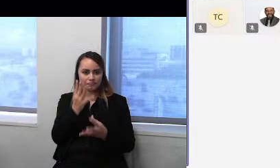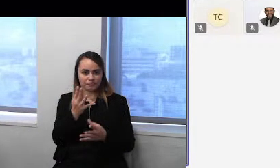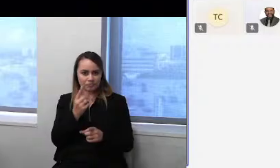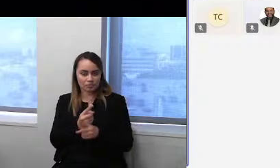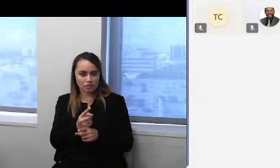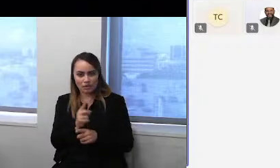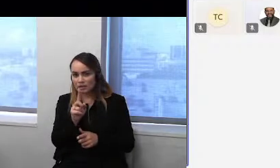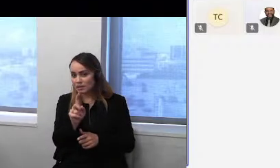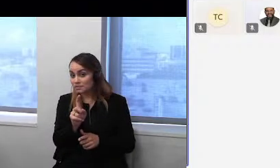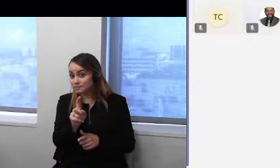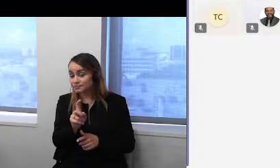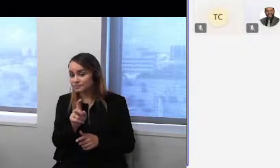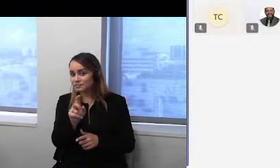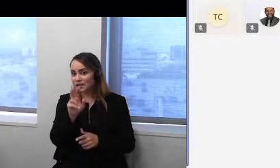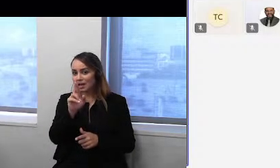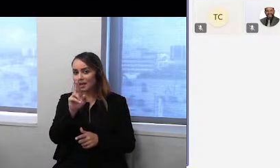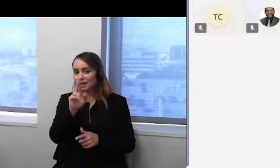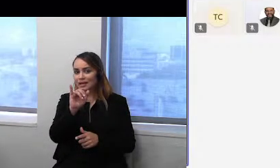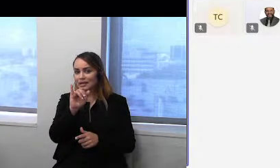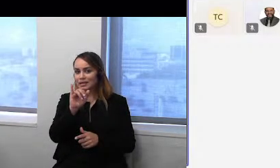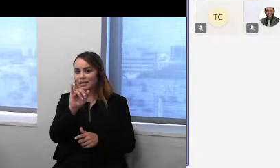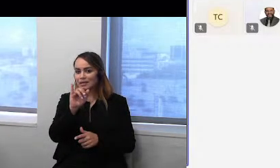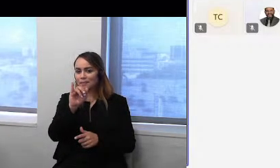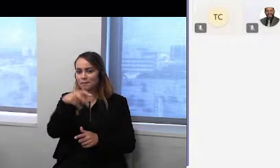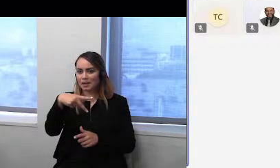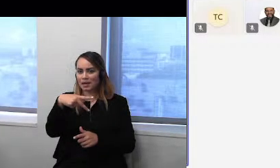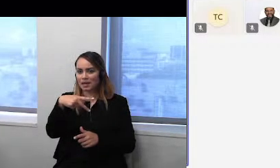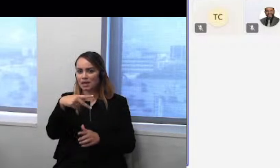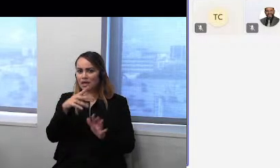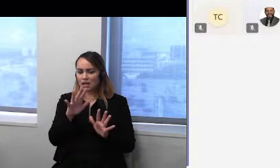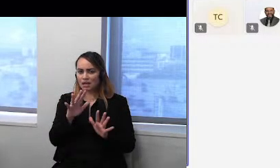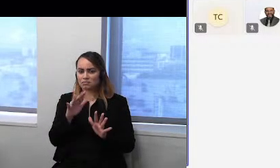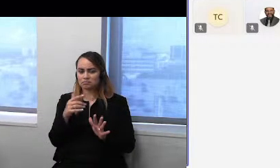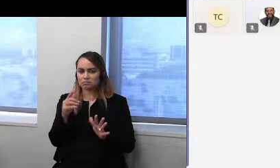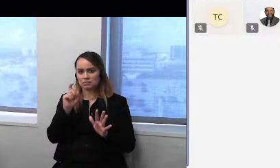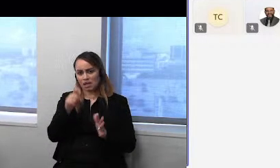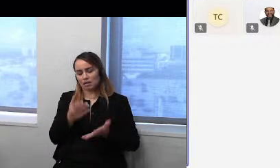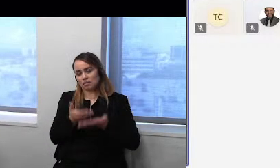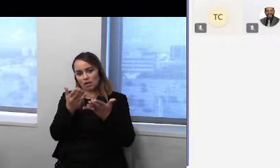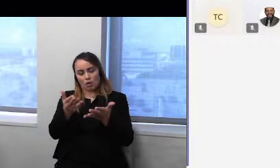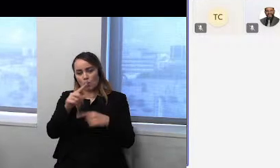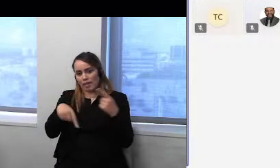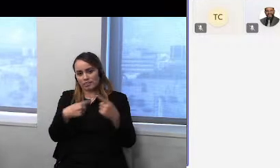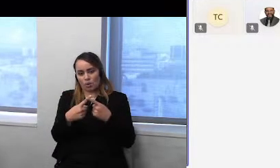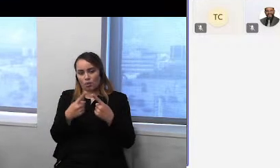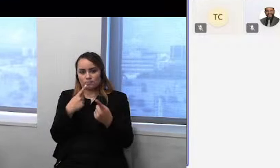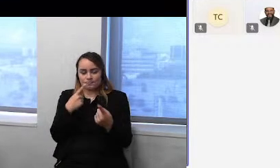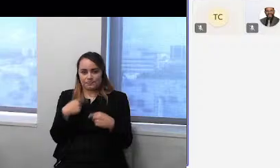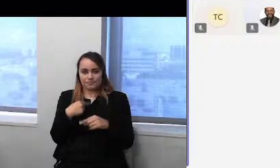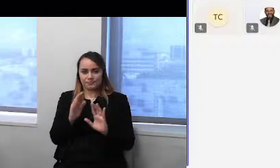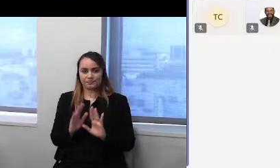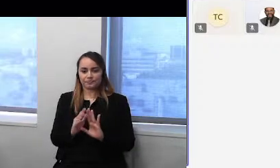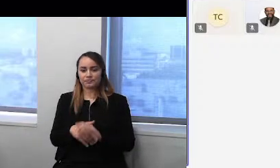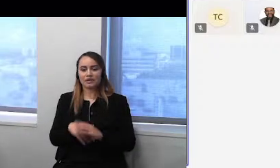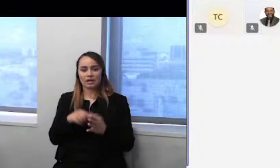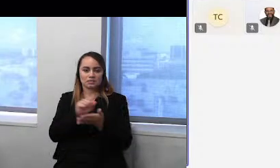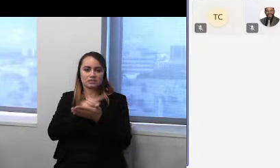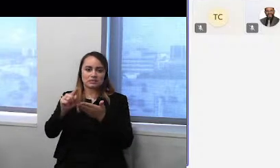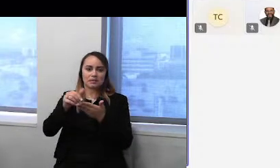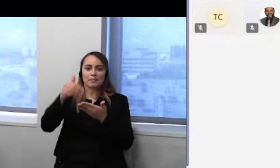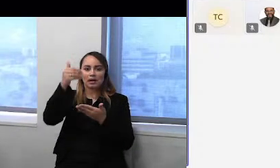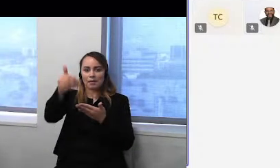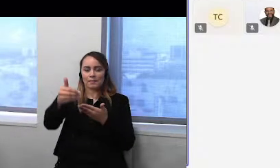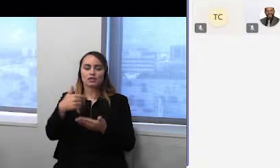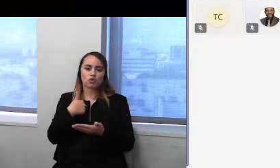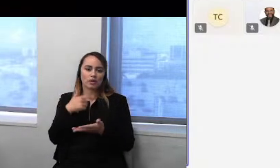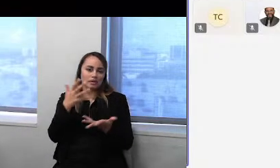The IRP. It'll get turned in when it gets turned in. Go ahead. That's fine. It's going to be next week. So that's what I want to answer the question. It's not there isn't